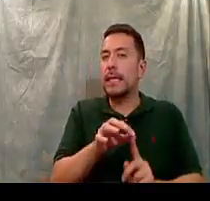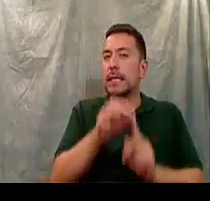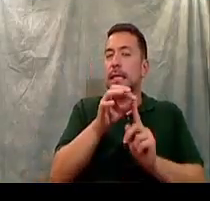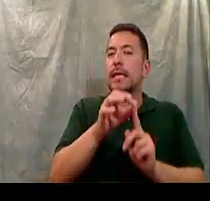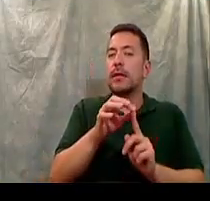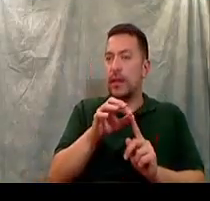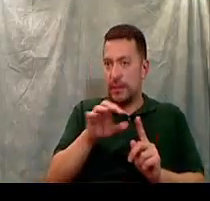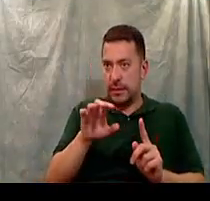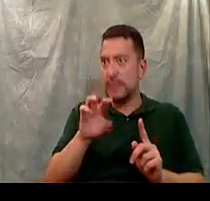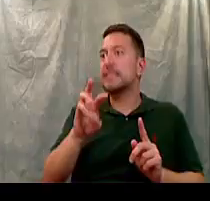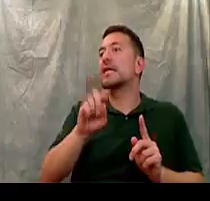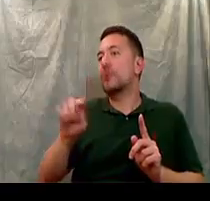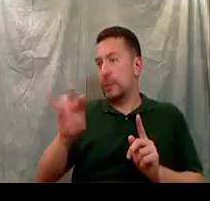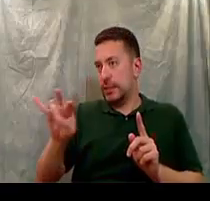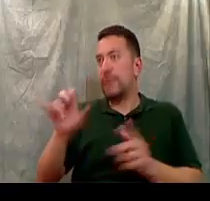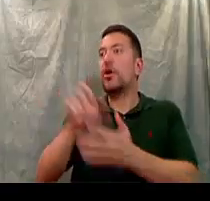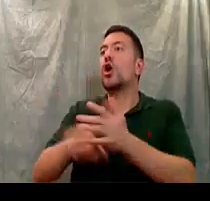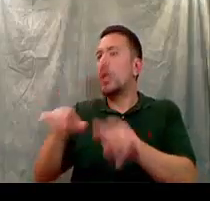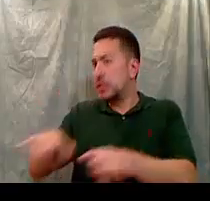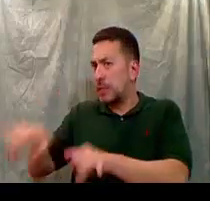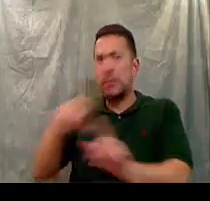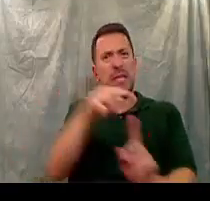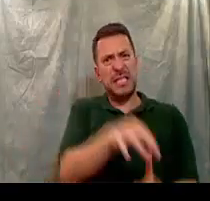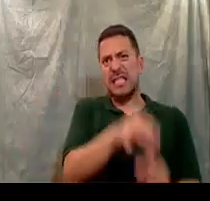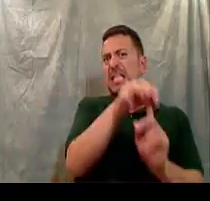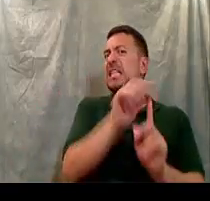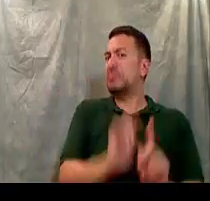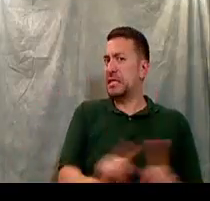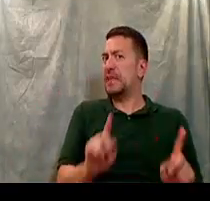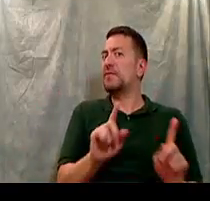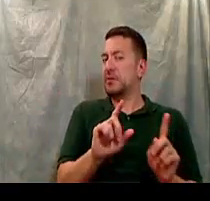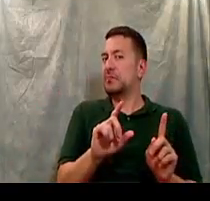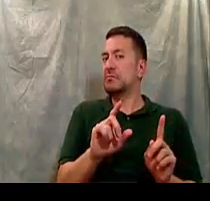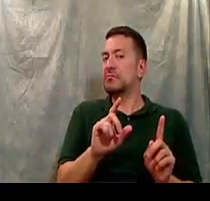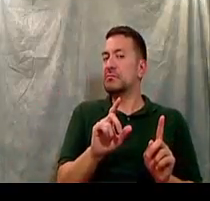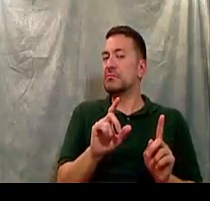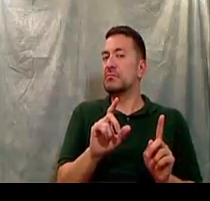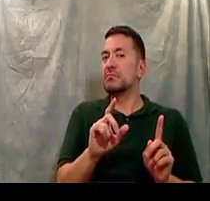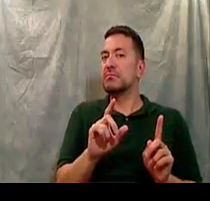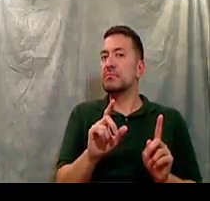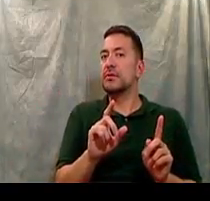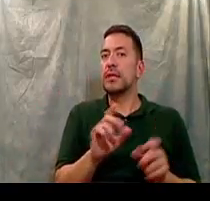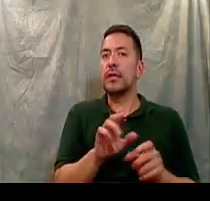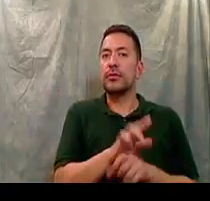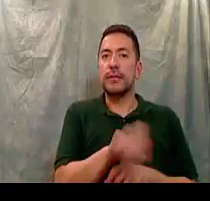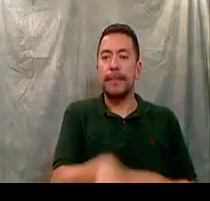or 7 authors that you read or research articles that you reviewed for the purposes of this assignment?